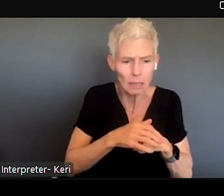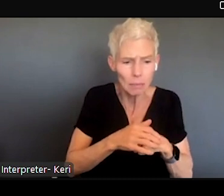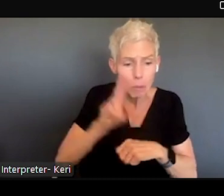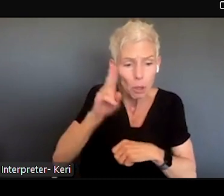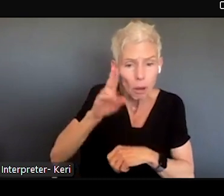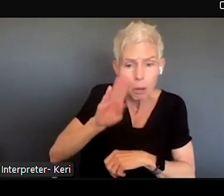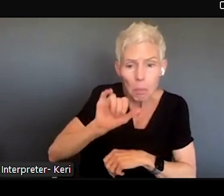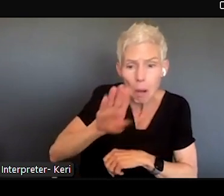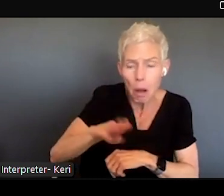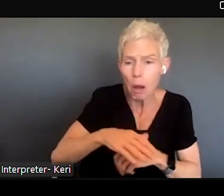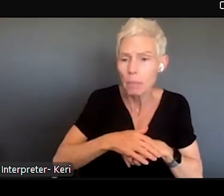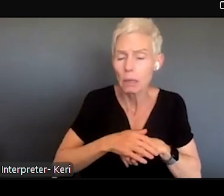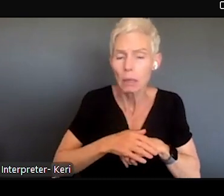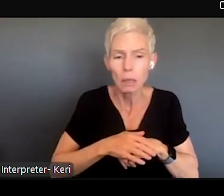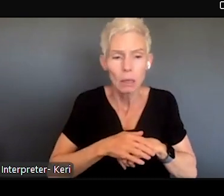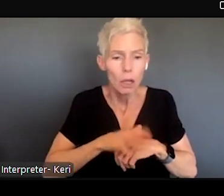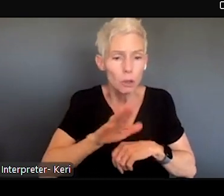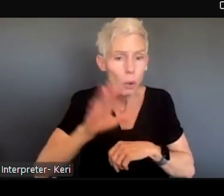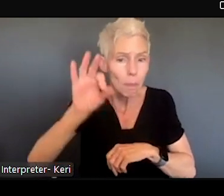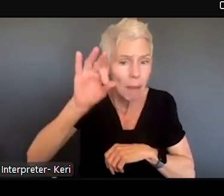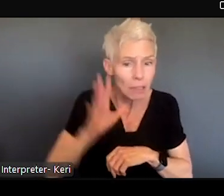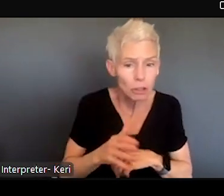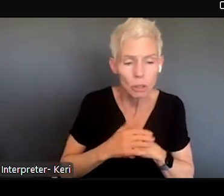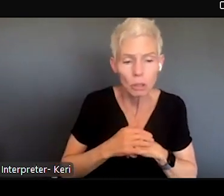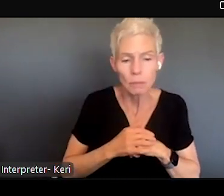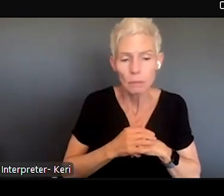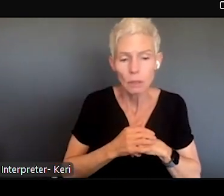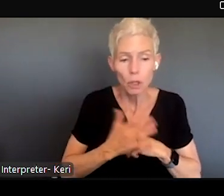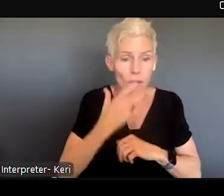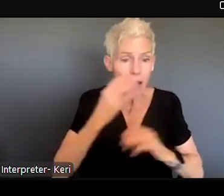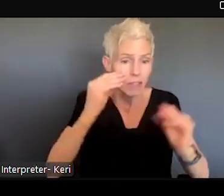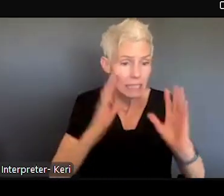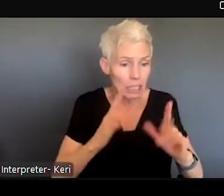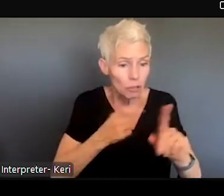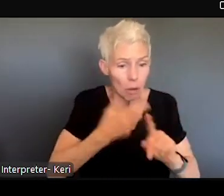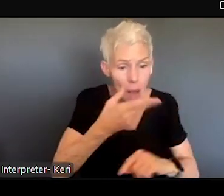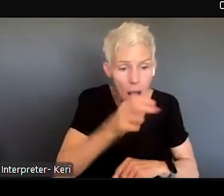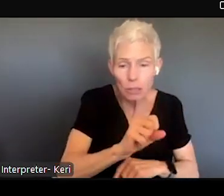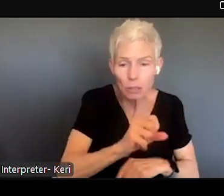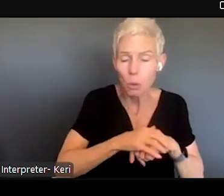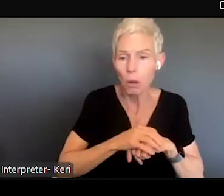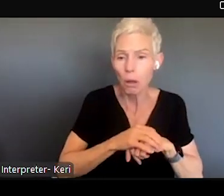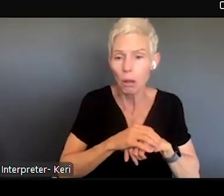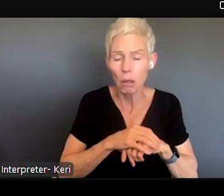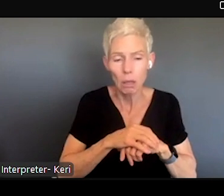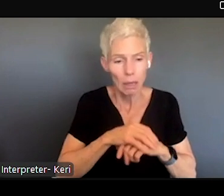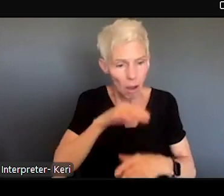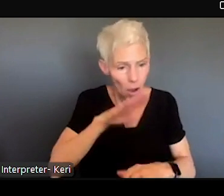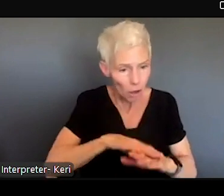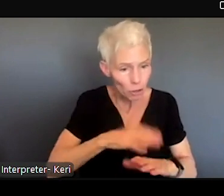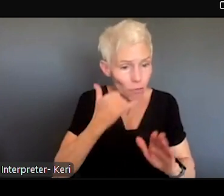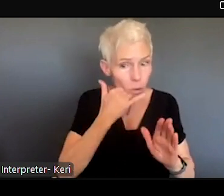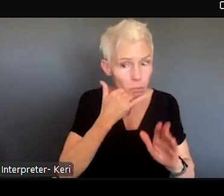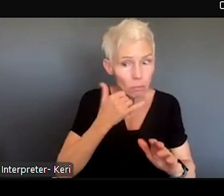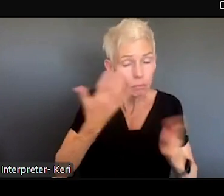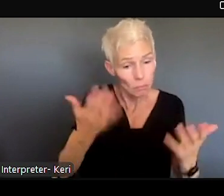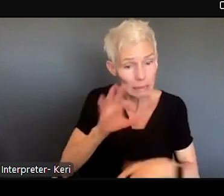Bob. It could be your pastor. It could be your favorite teacher from high school. It could be